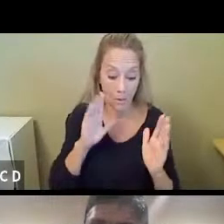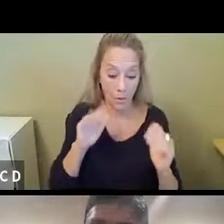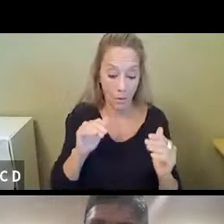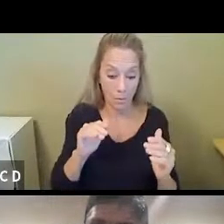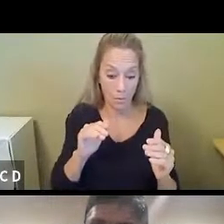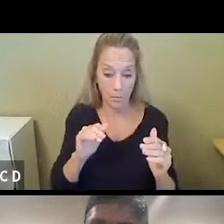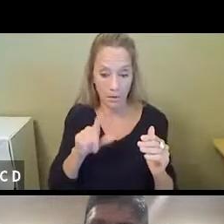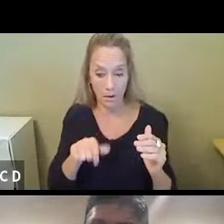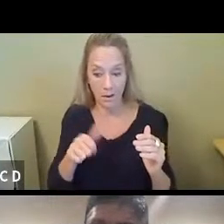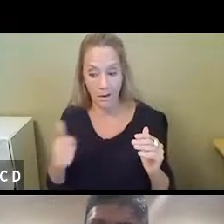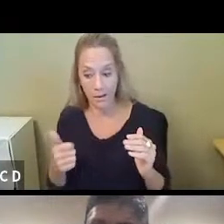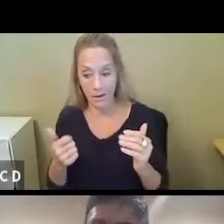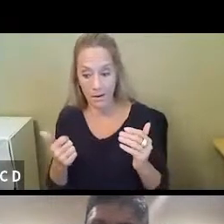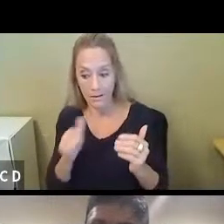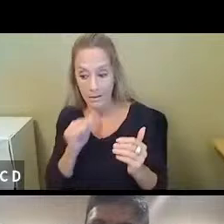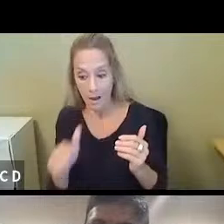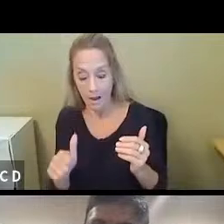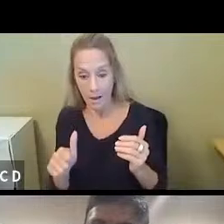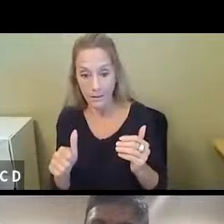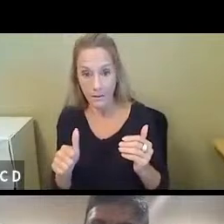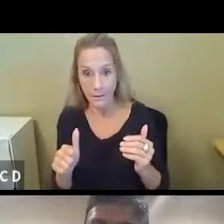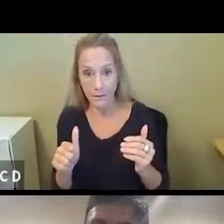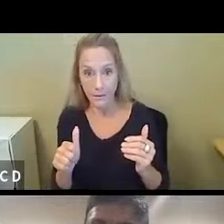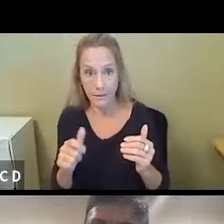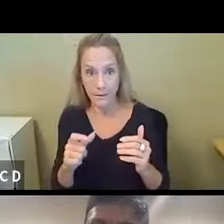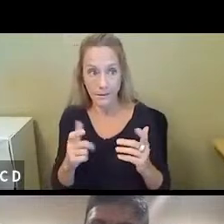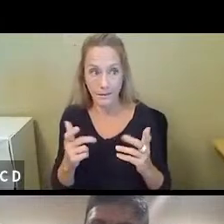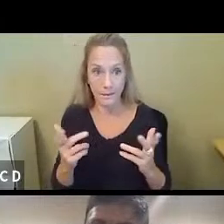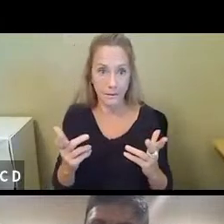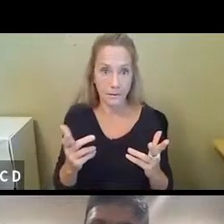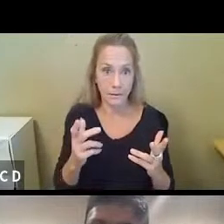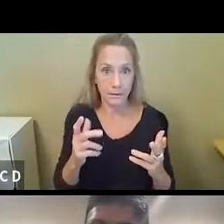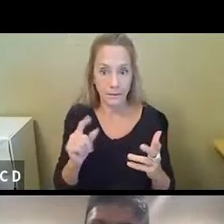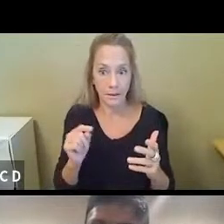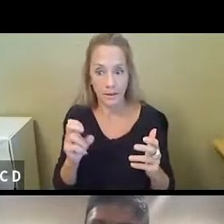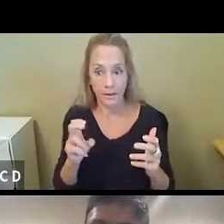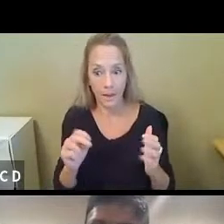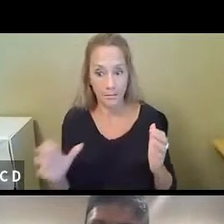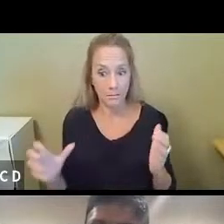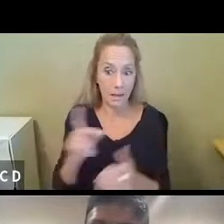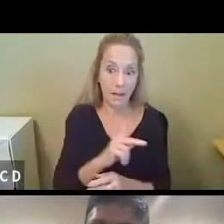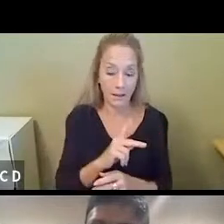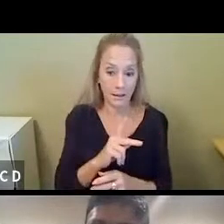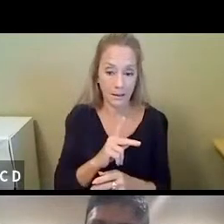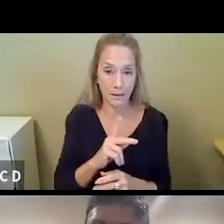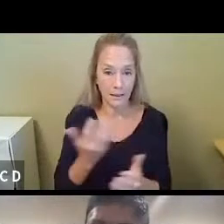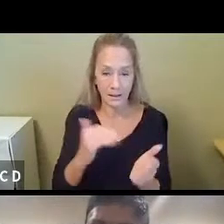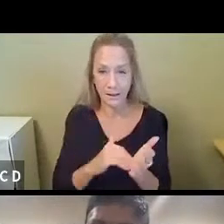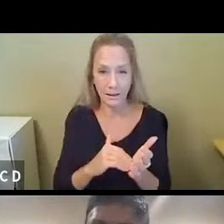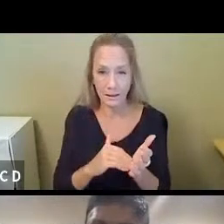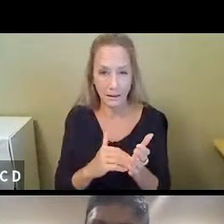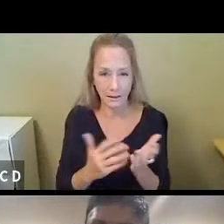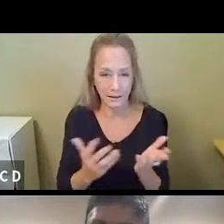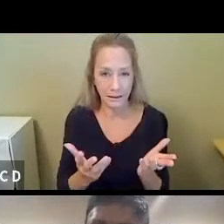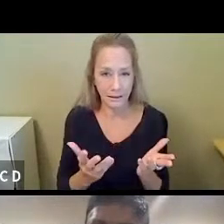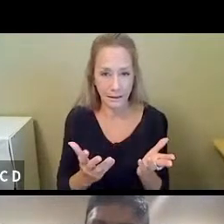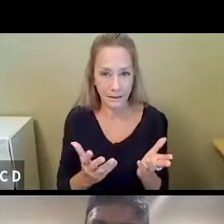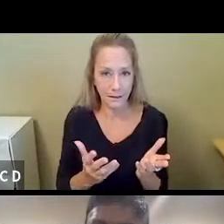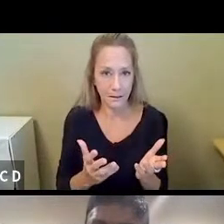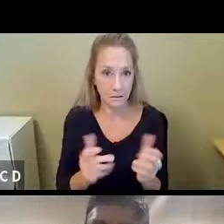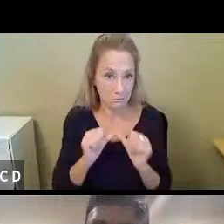not achieve the other part. Then we may actually undermine the whole plan.